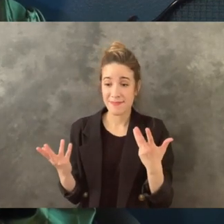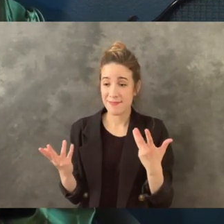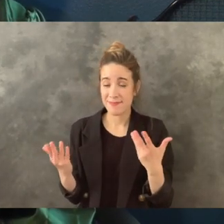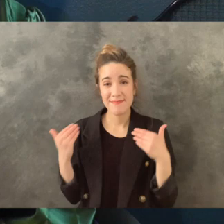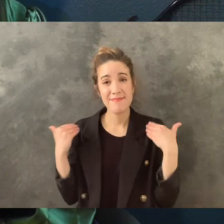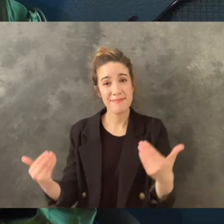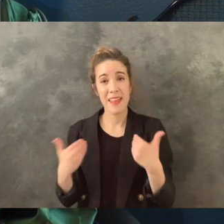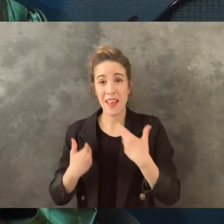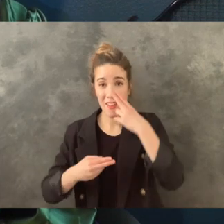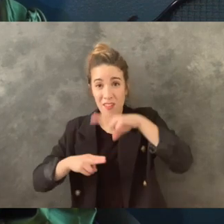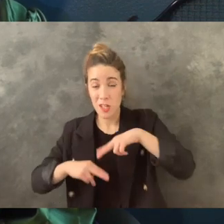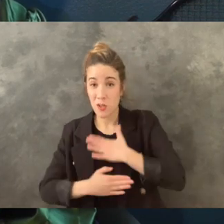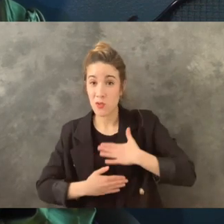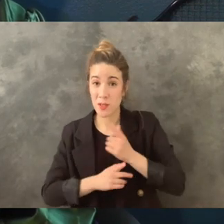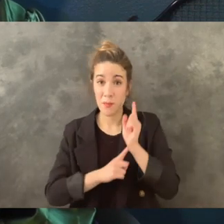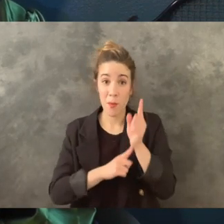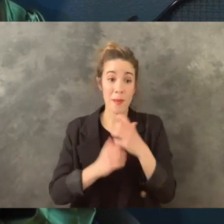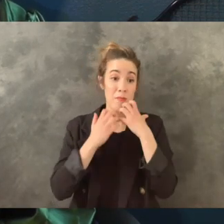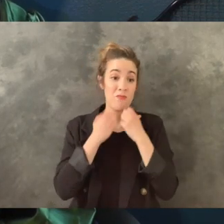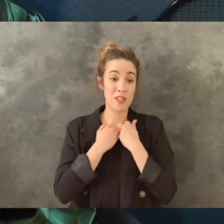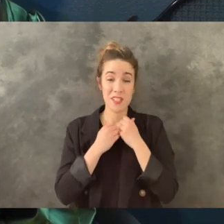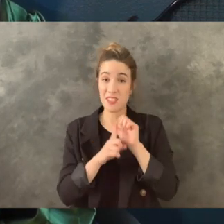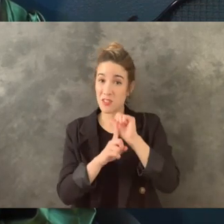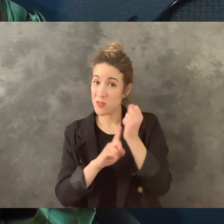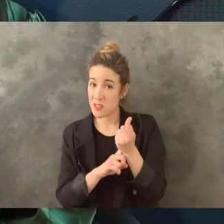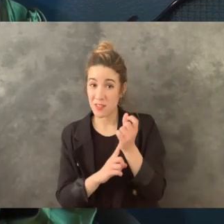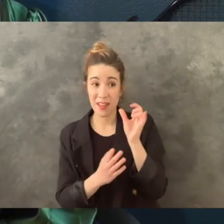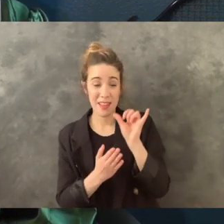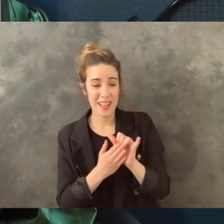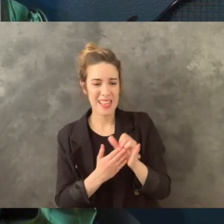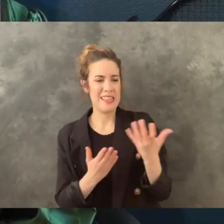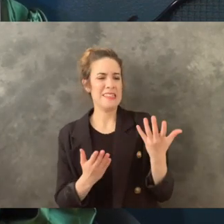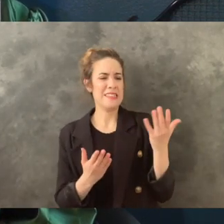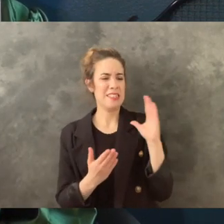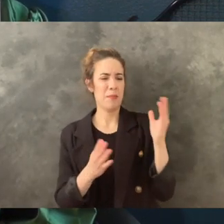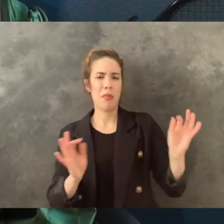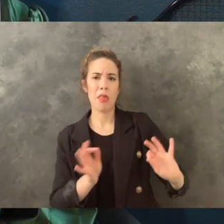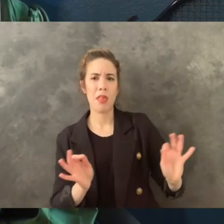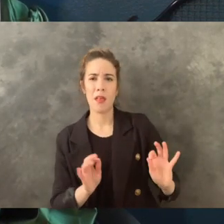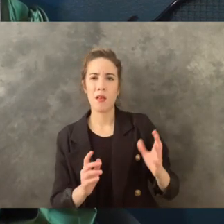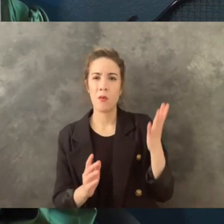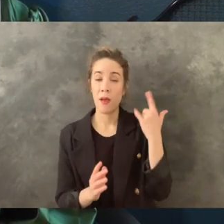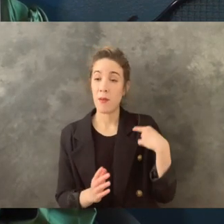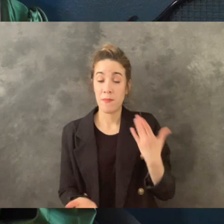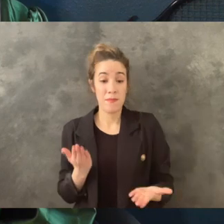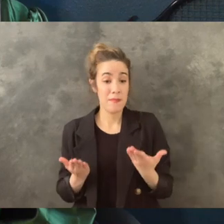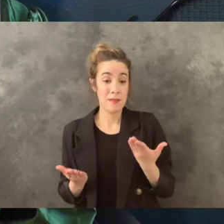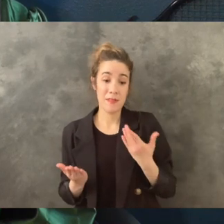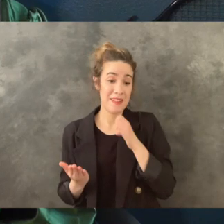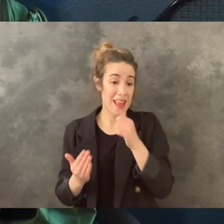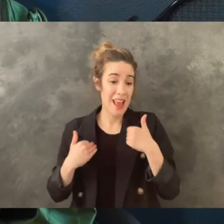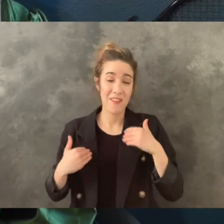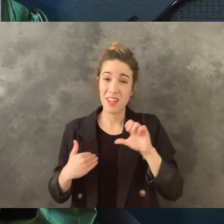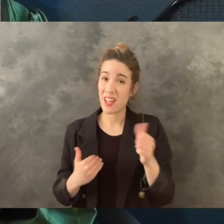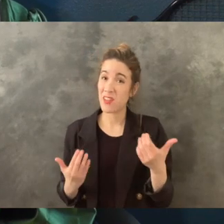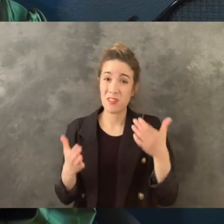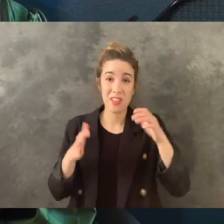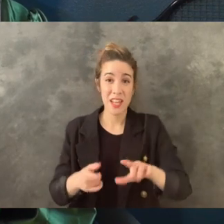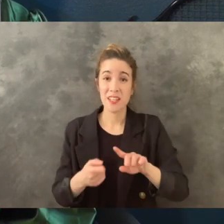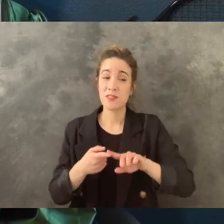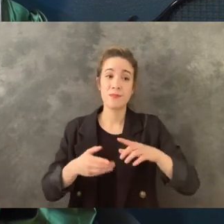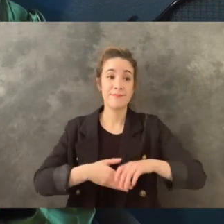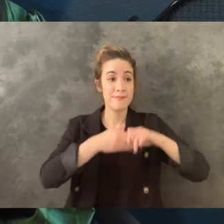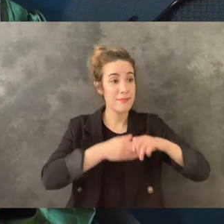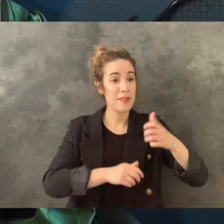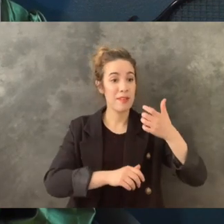fun, enjoy the moment, appreciate even the situations which seem insignificant. We might not have another chance to shake hands with